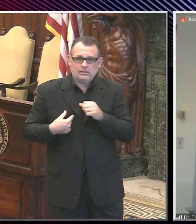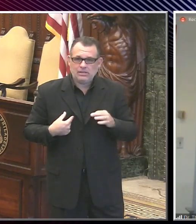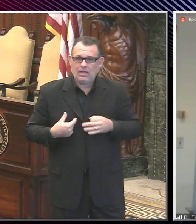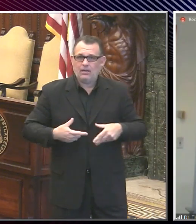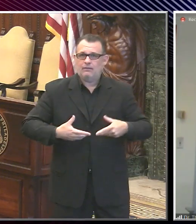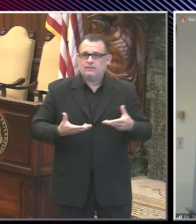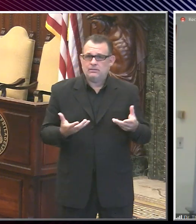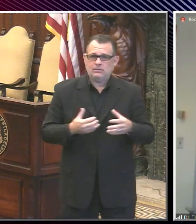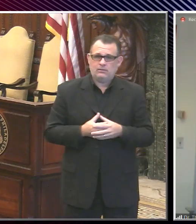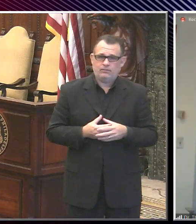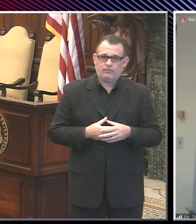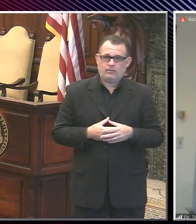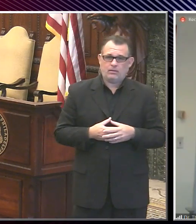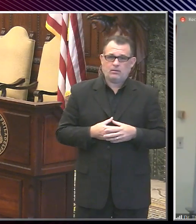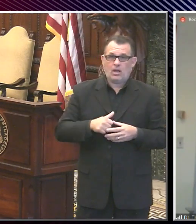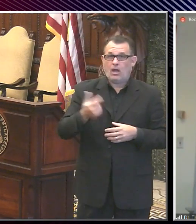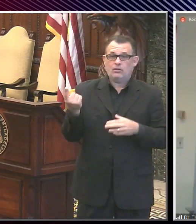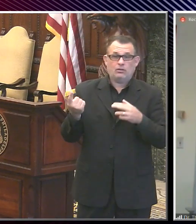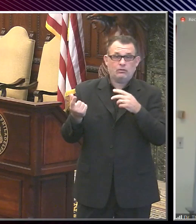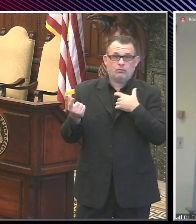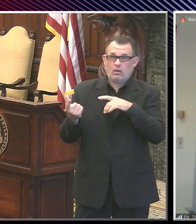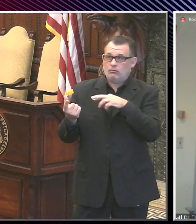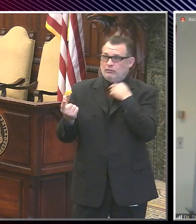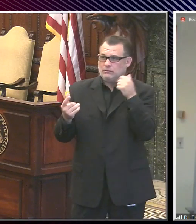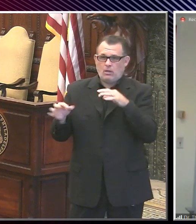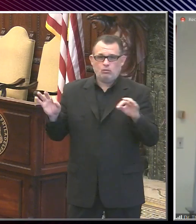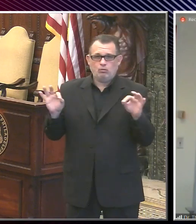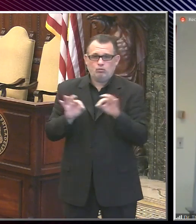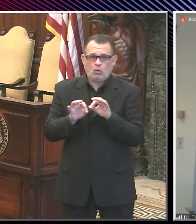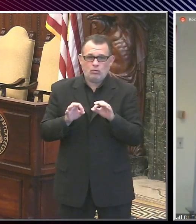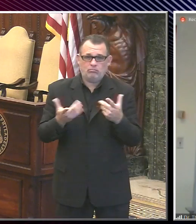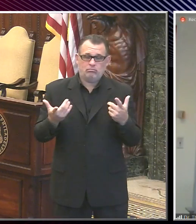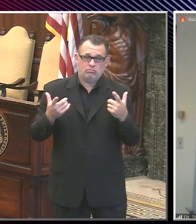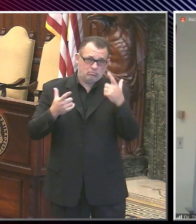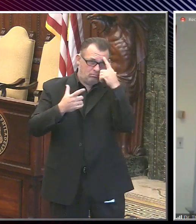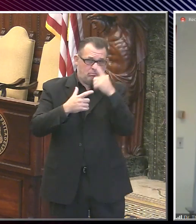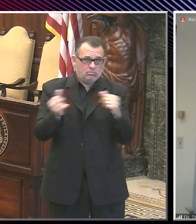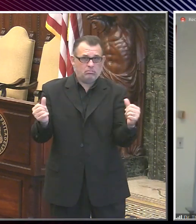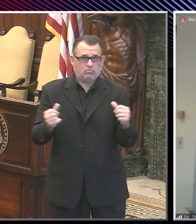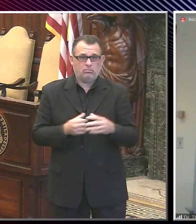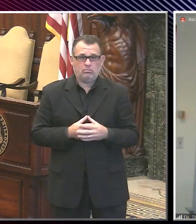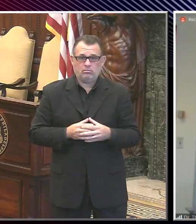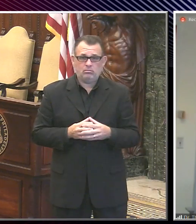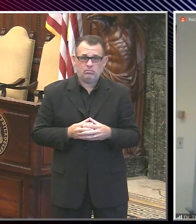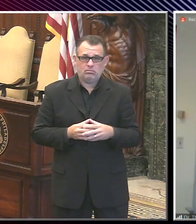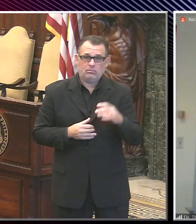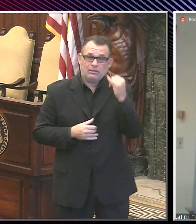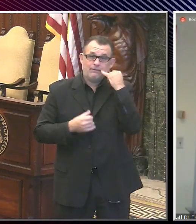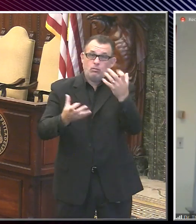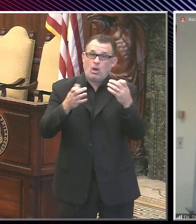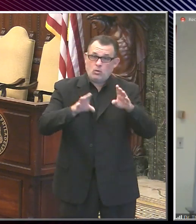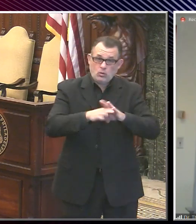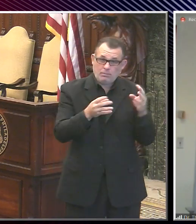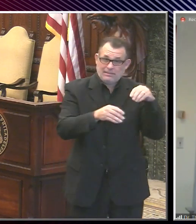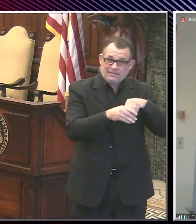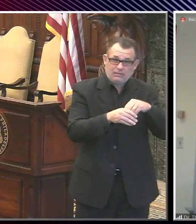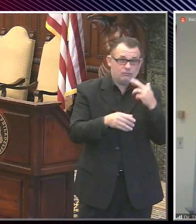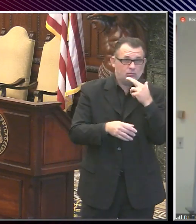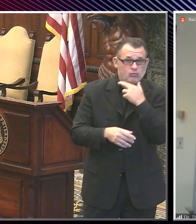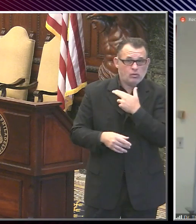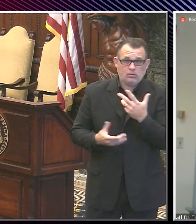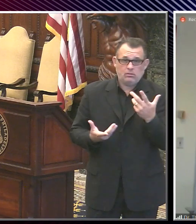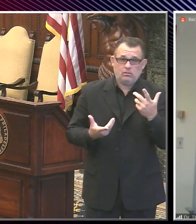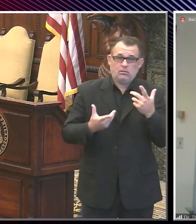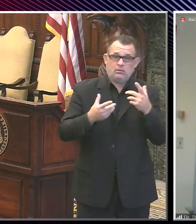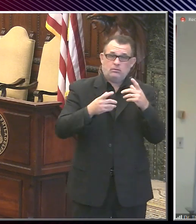it's not worth the risk. That choice is up to them. We have just tried to say, if you want to open, these are the things you need to